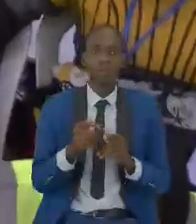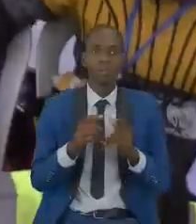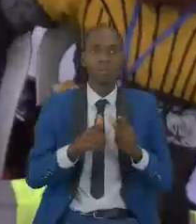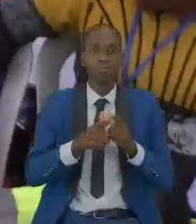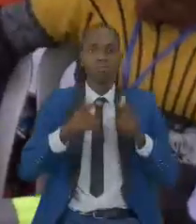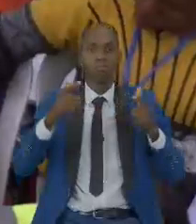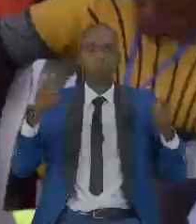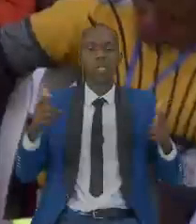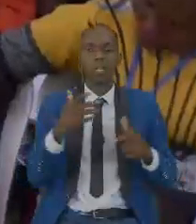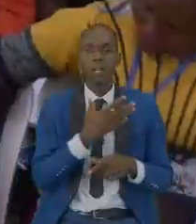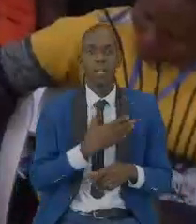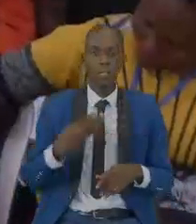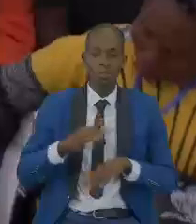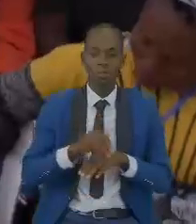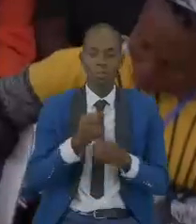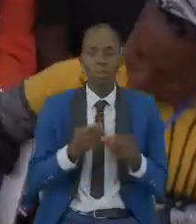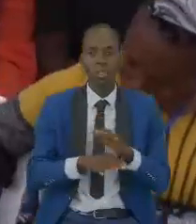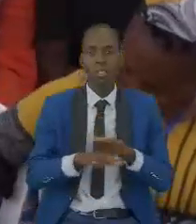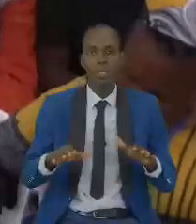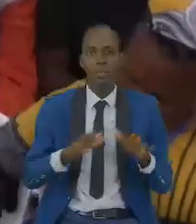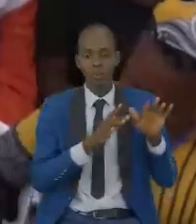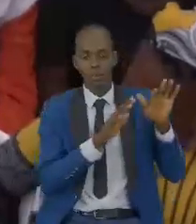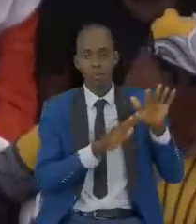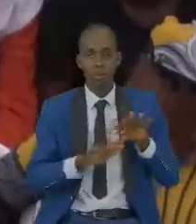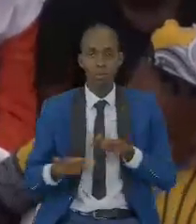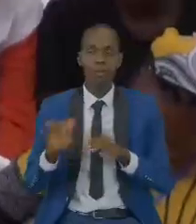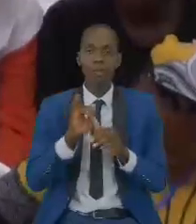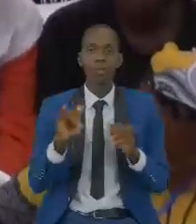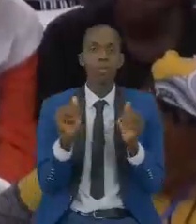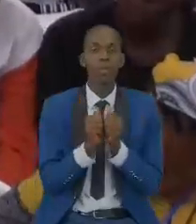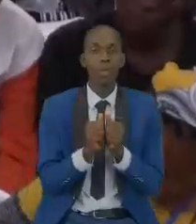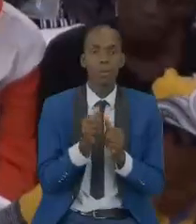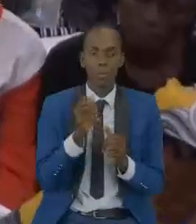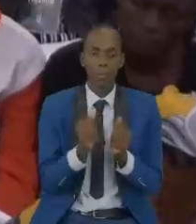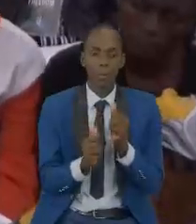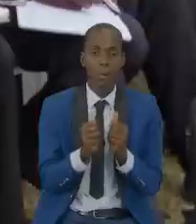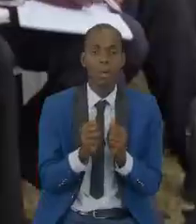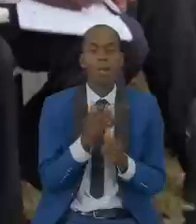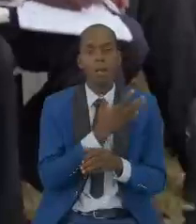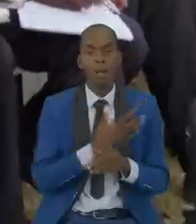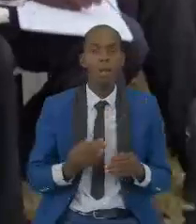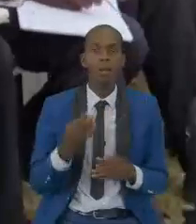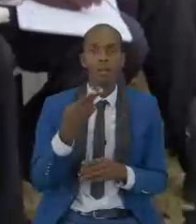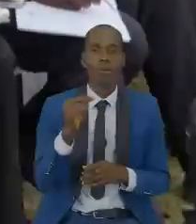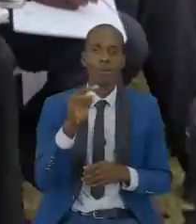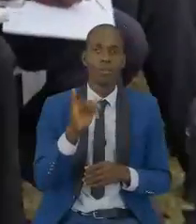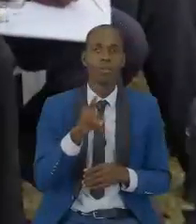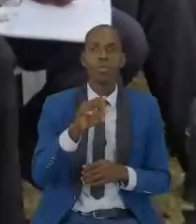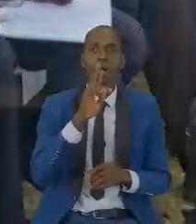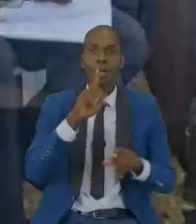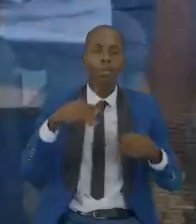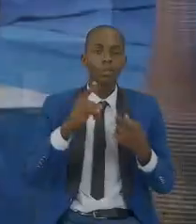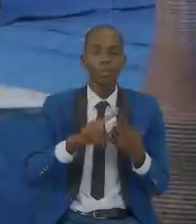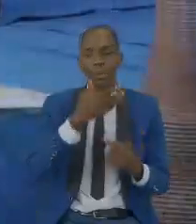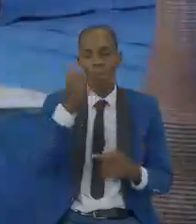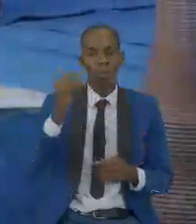land flowing with milk and honey. You are going to a better place. I said we're going